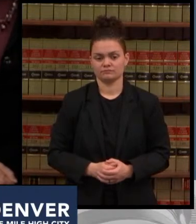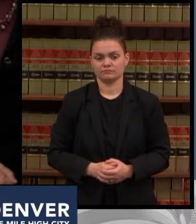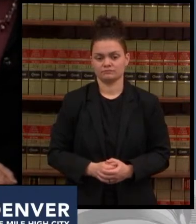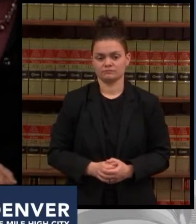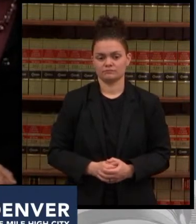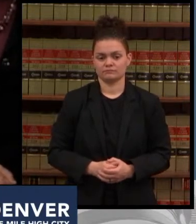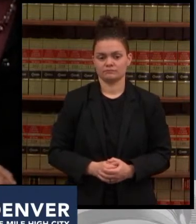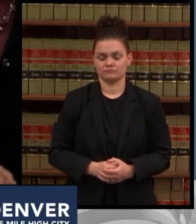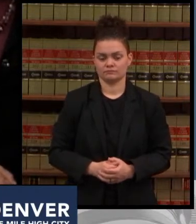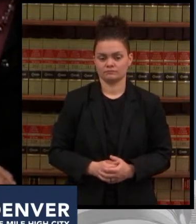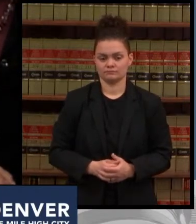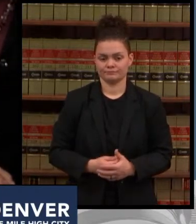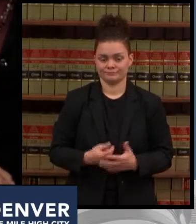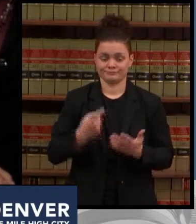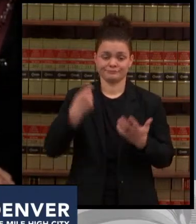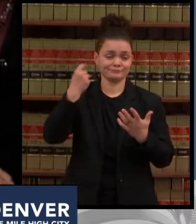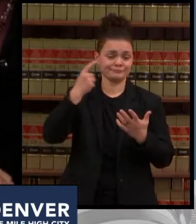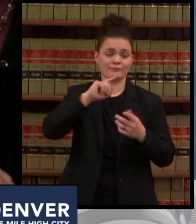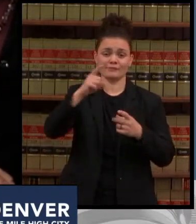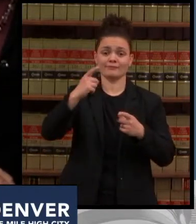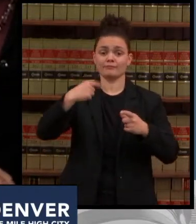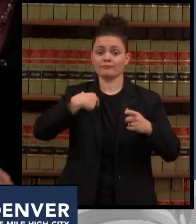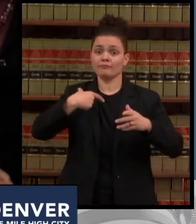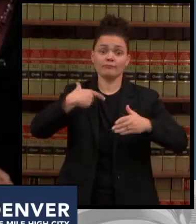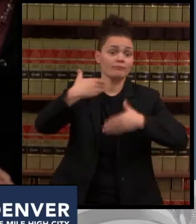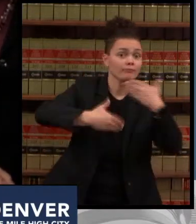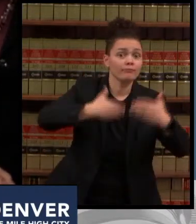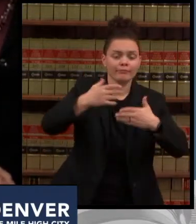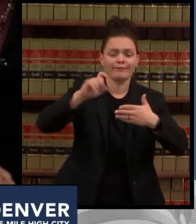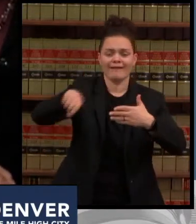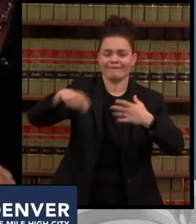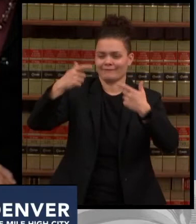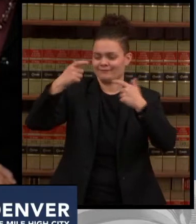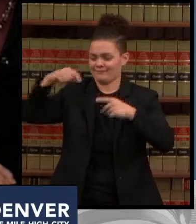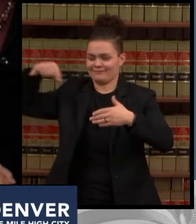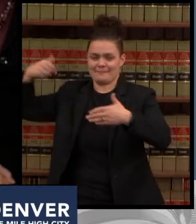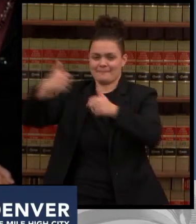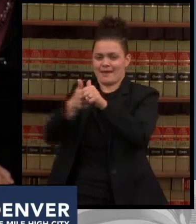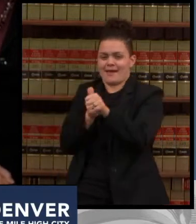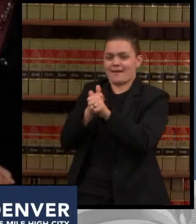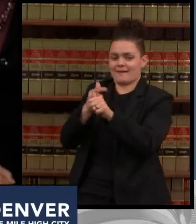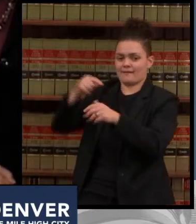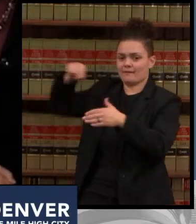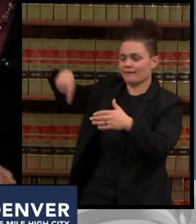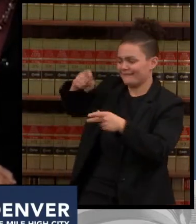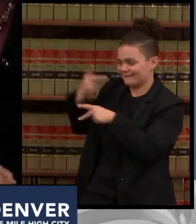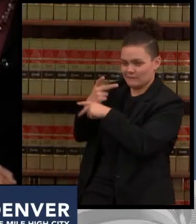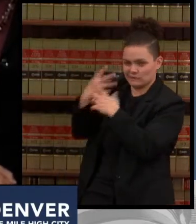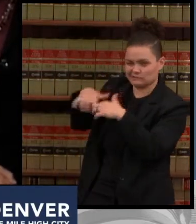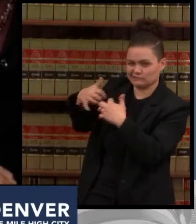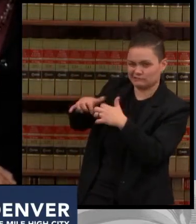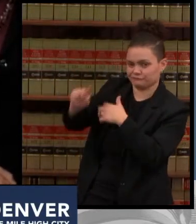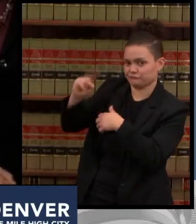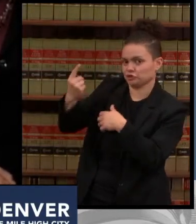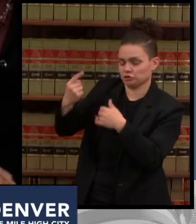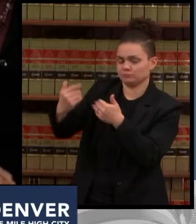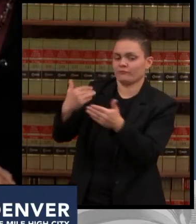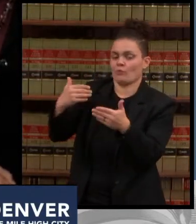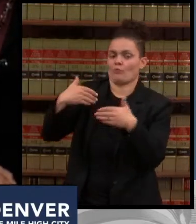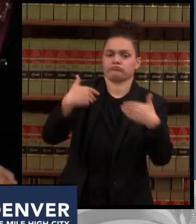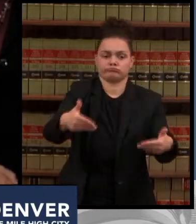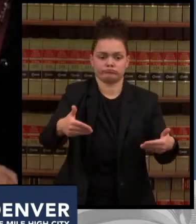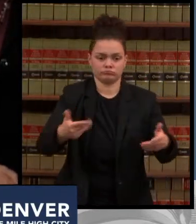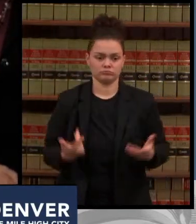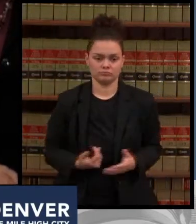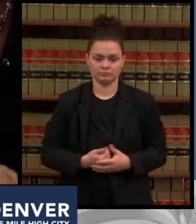to do this and needing to act as a region, at the very least, to act as a region. And you know, the time that we took was one